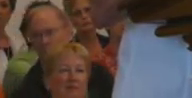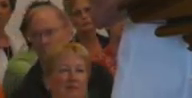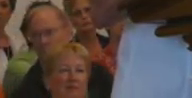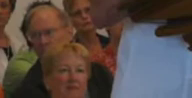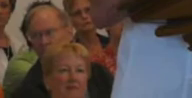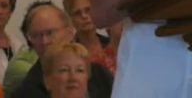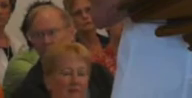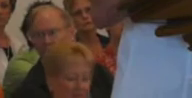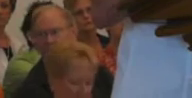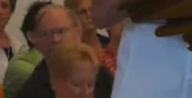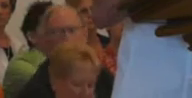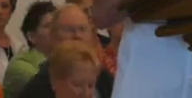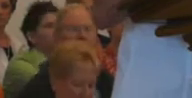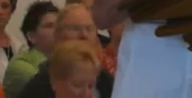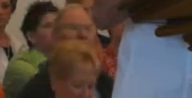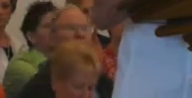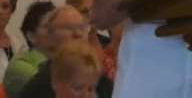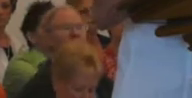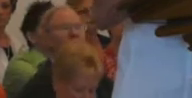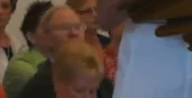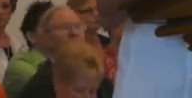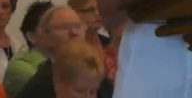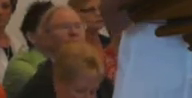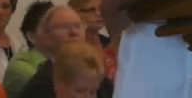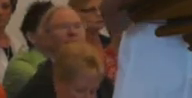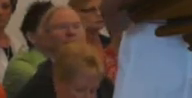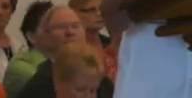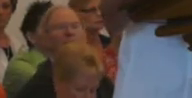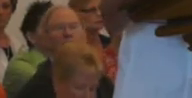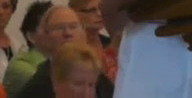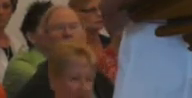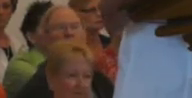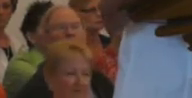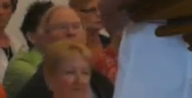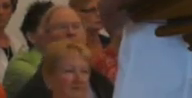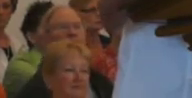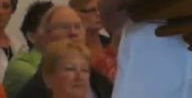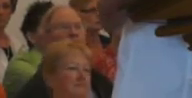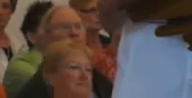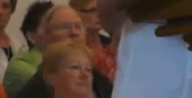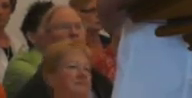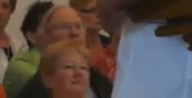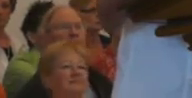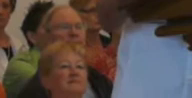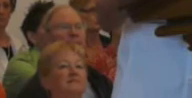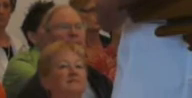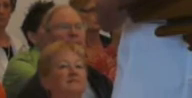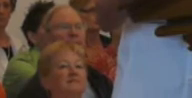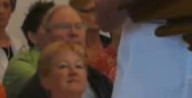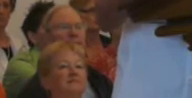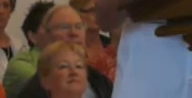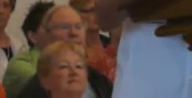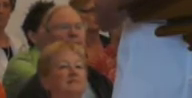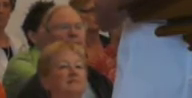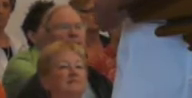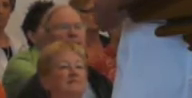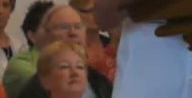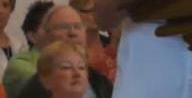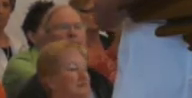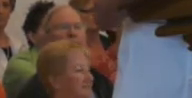ballots. And if you do not get early ballots in the mail, you will need to vote at 2